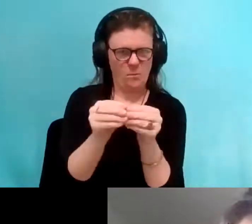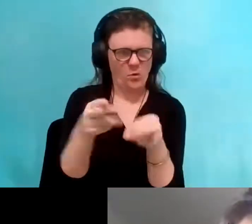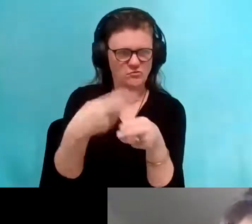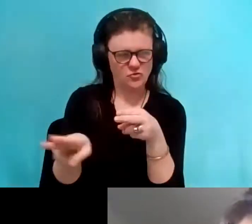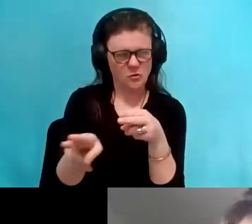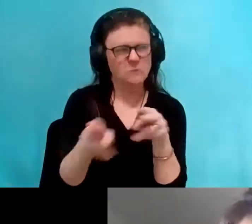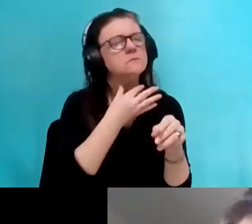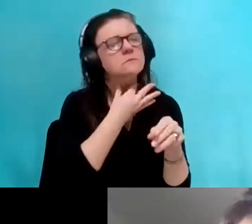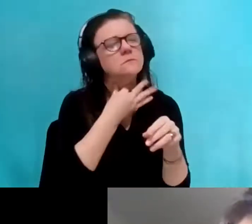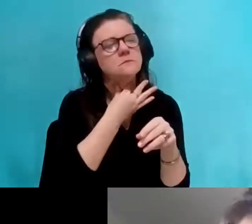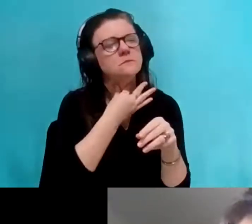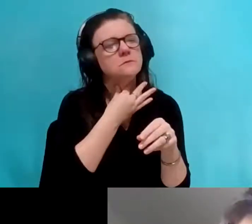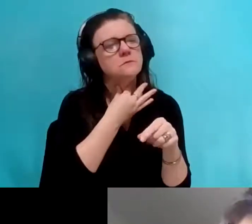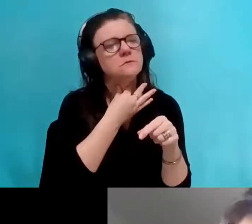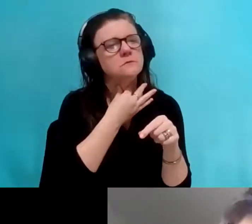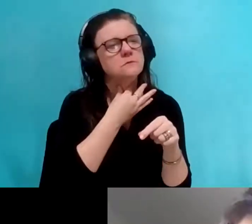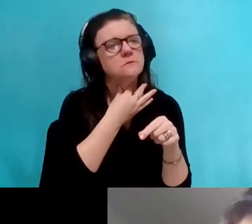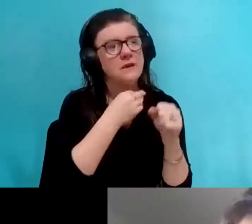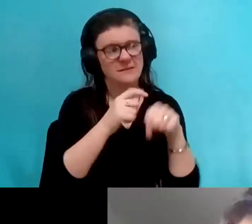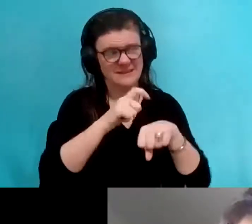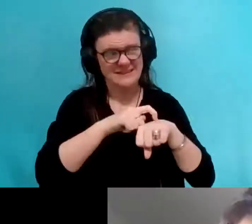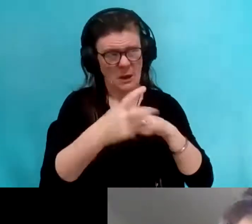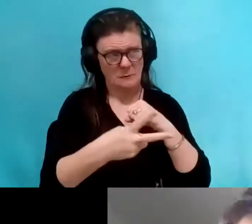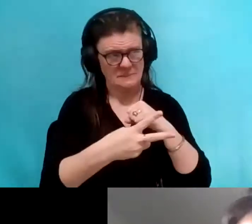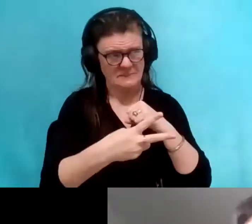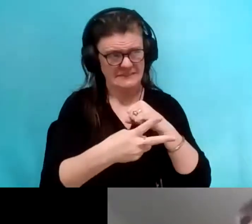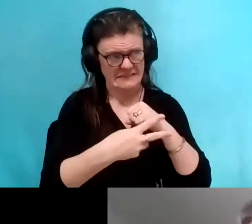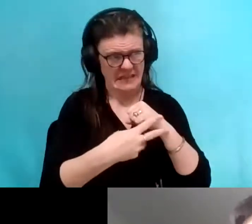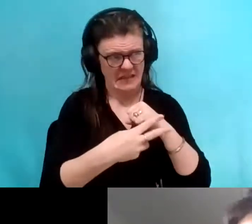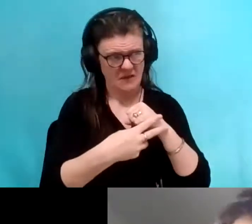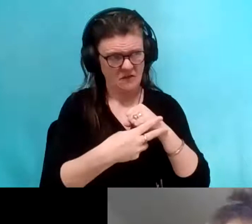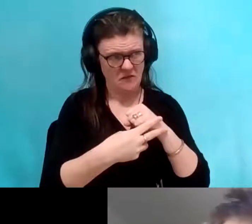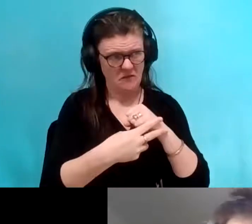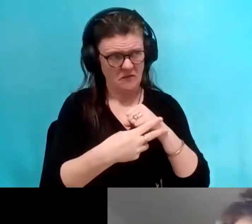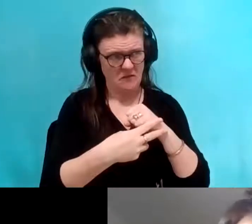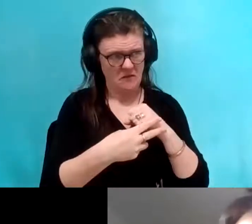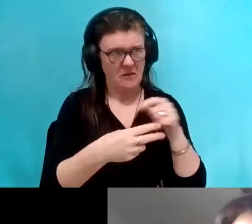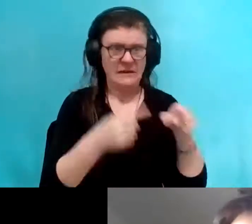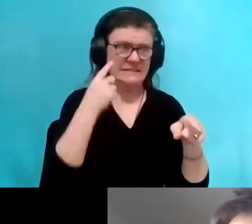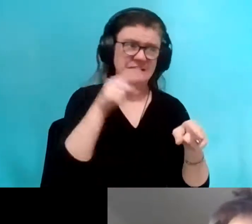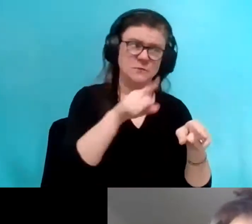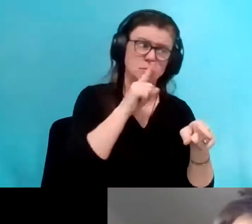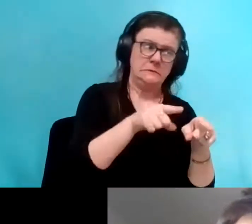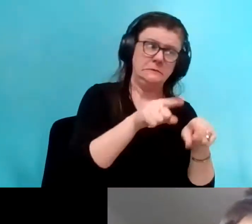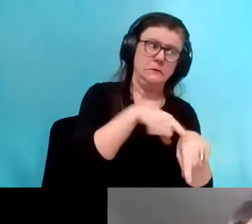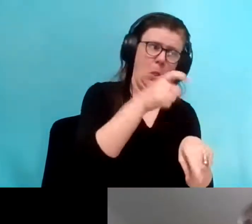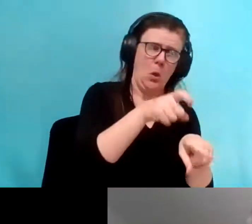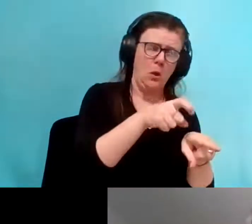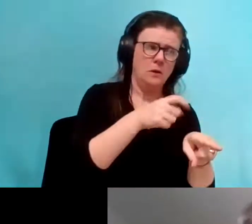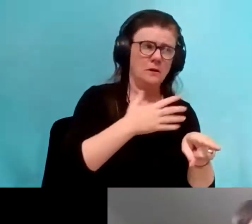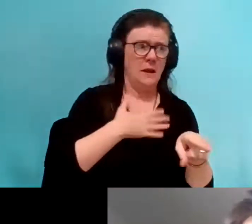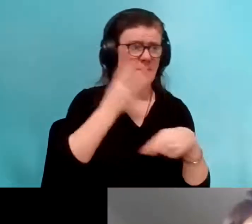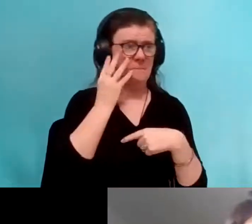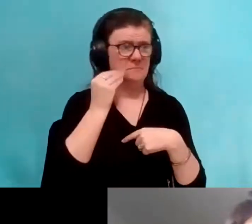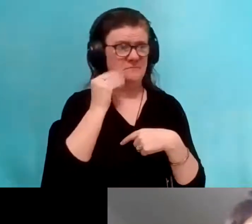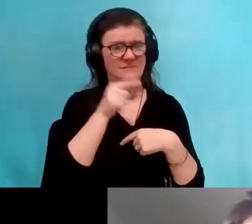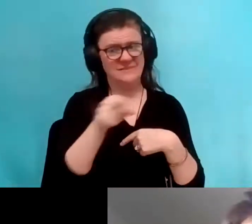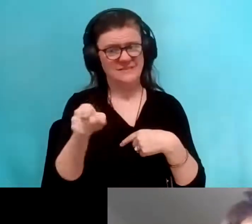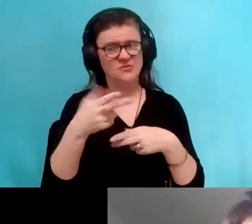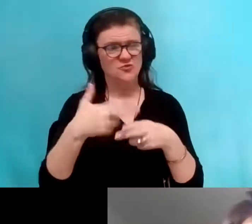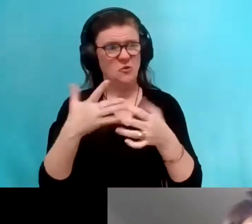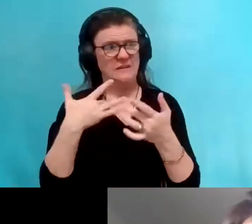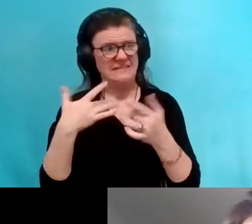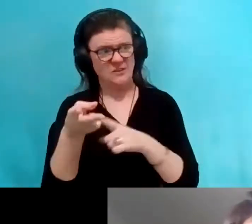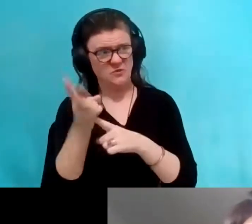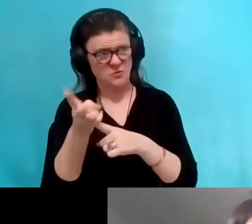much time did this actually save you? This is clearly coming from somebody used to using them. From experience, the short set can usually be done in 2 to